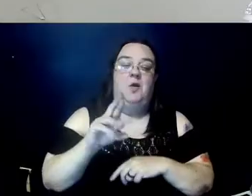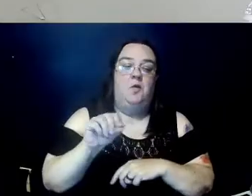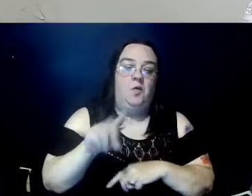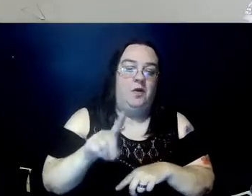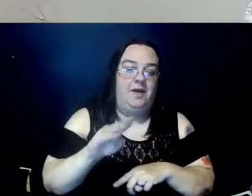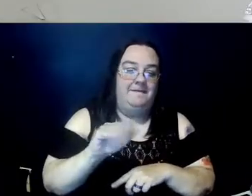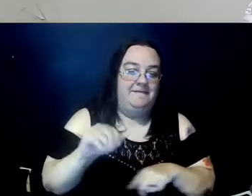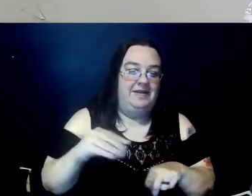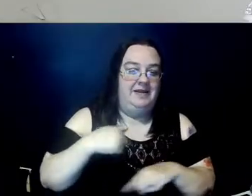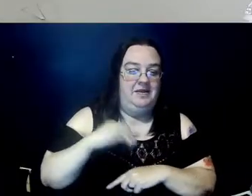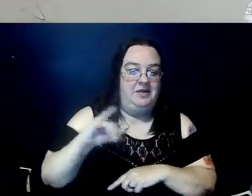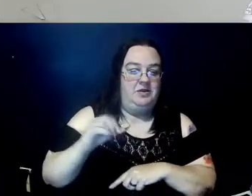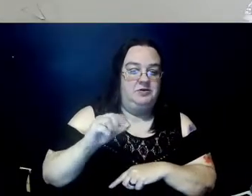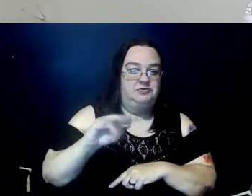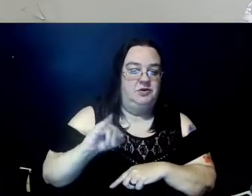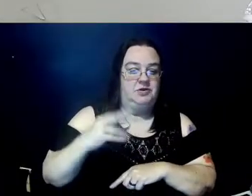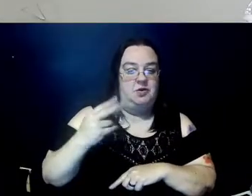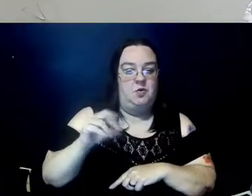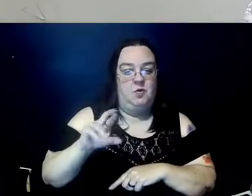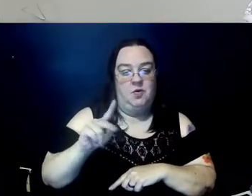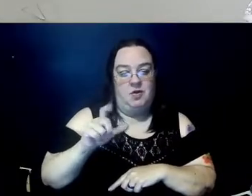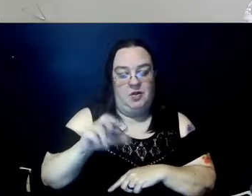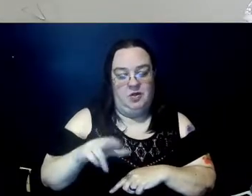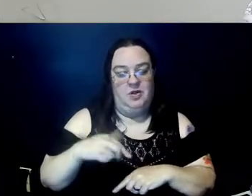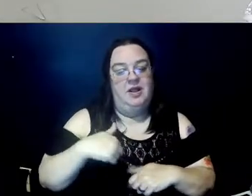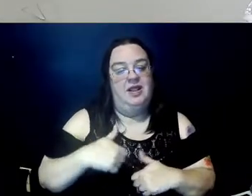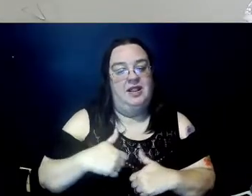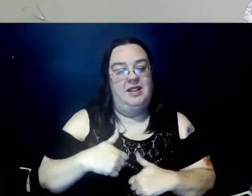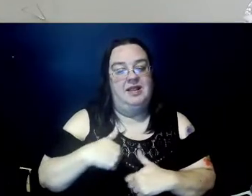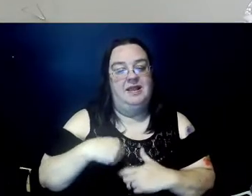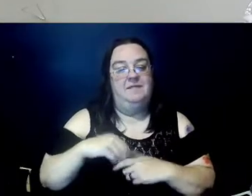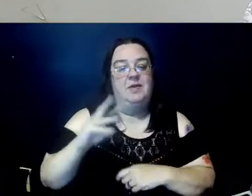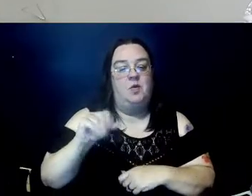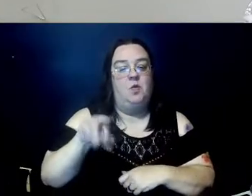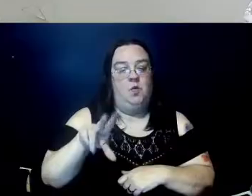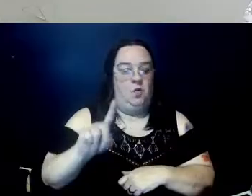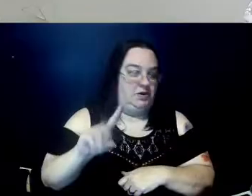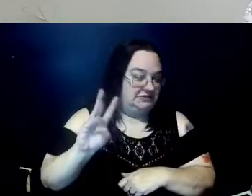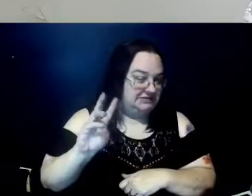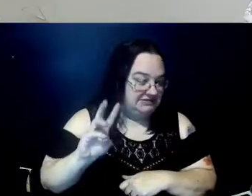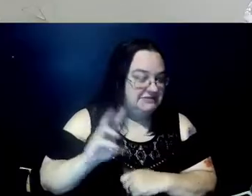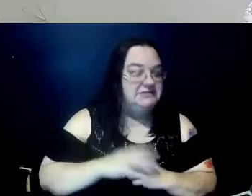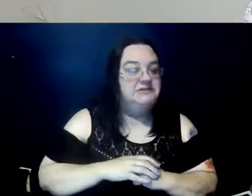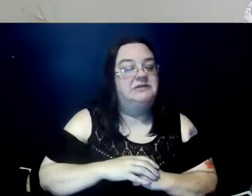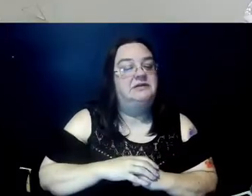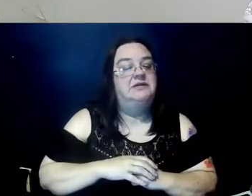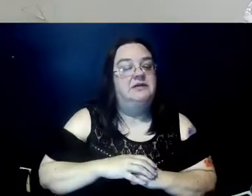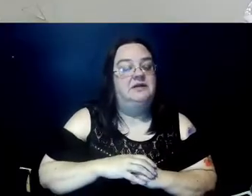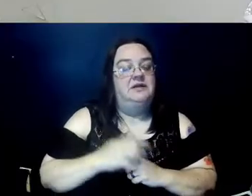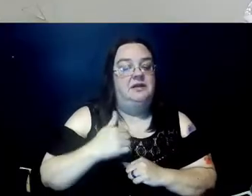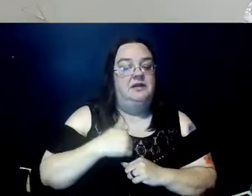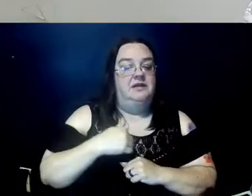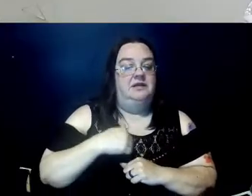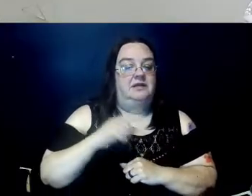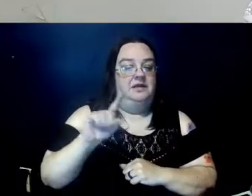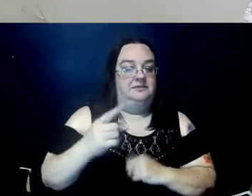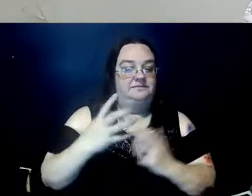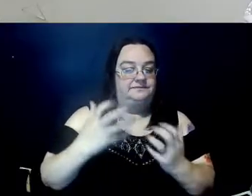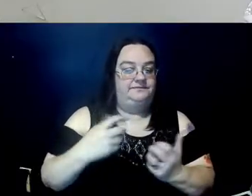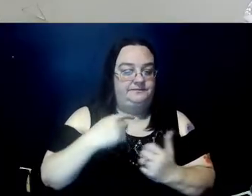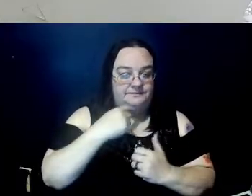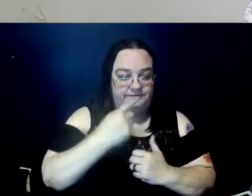Okay, I'm Joni Horkler, live on, I'm in Ward 6, and I just wanted to say